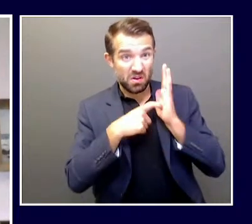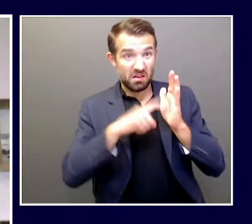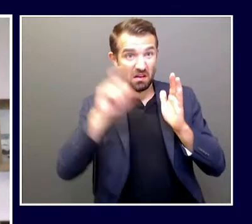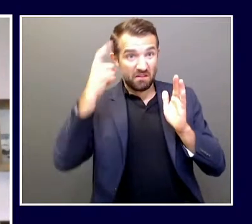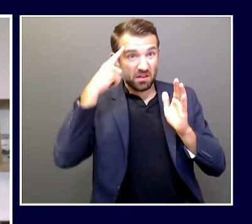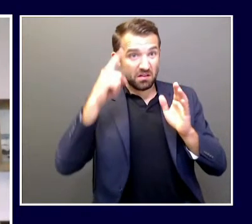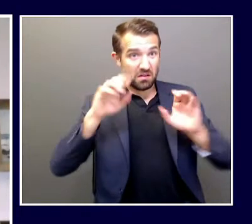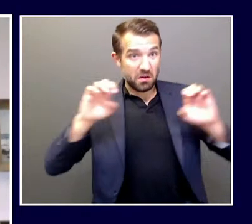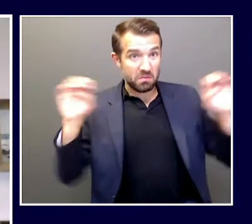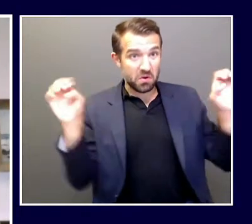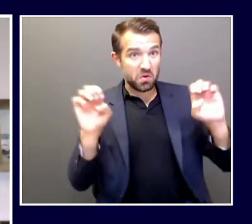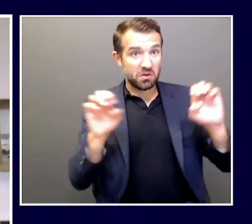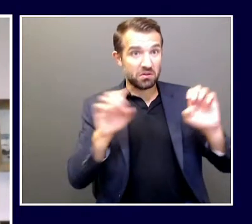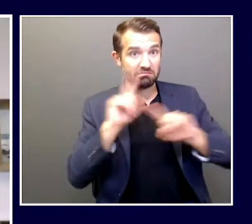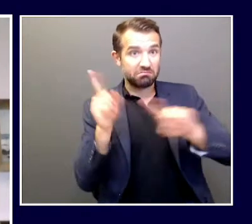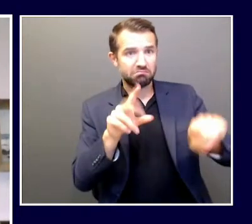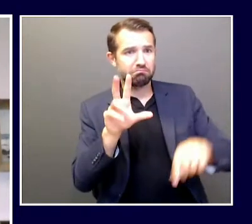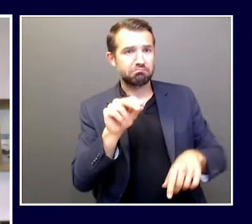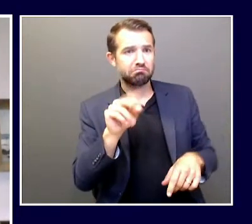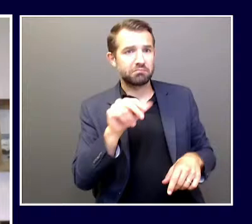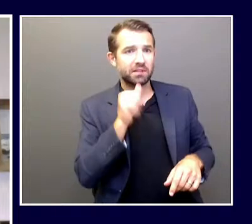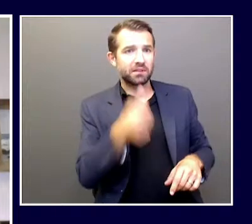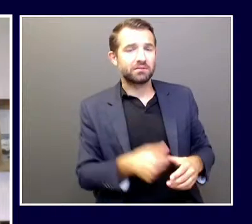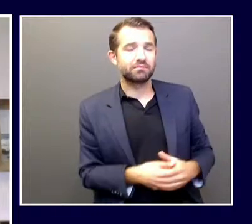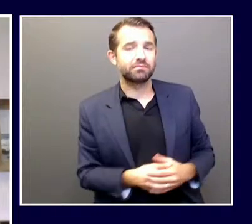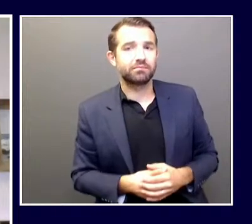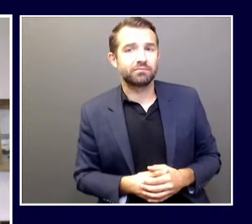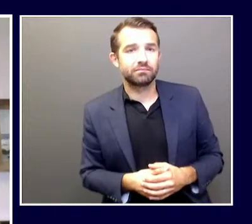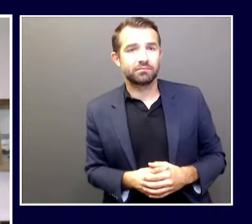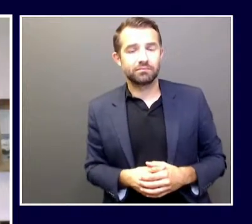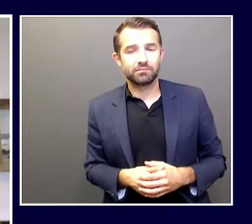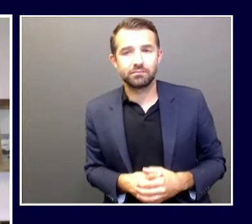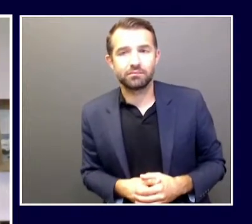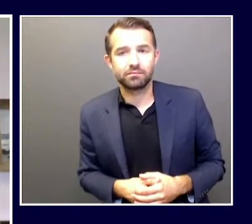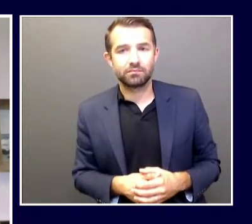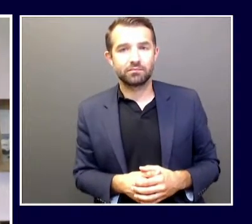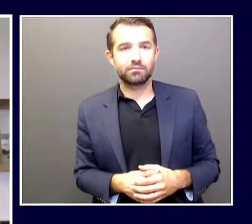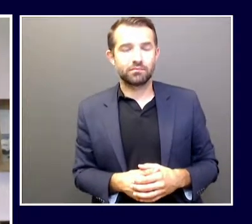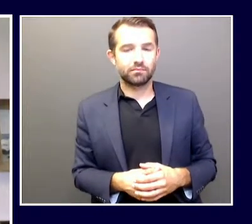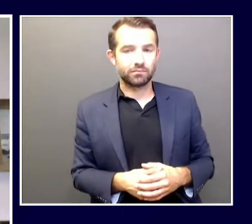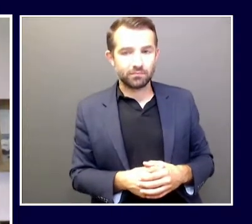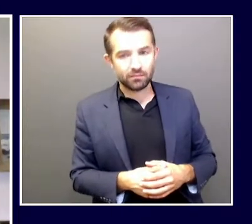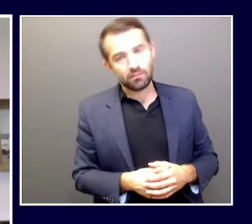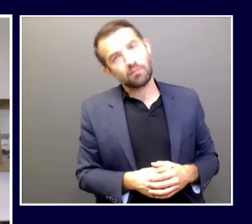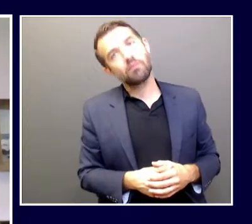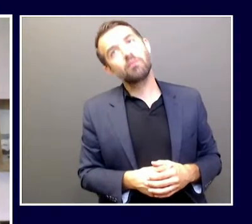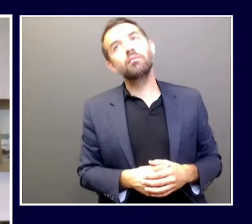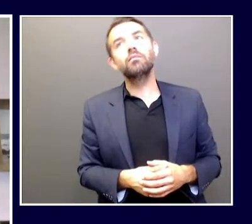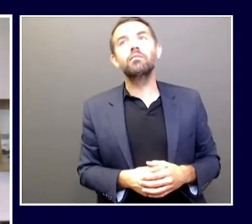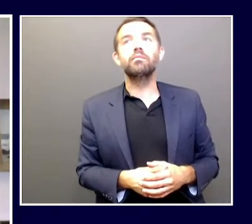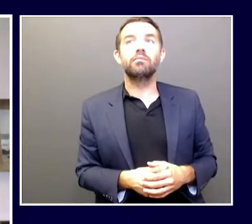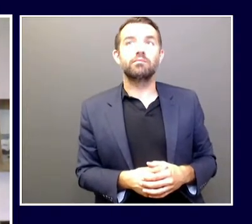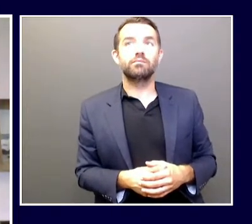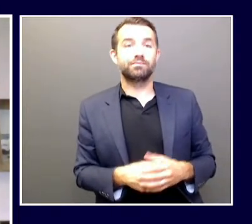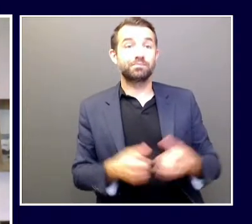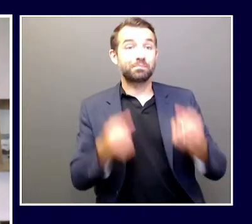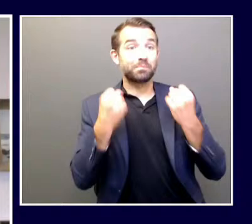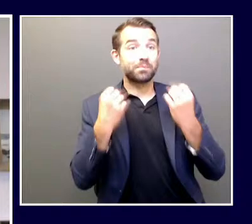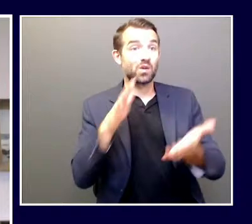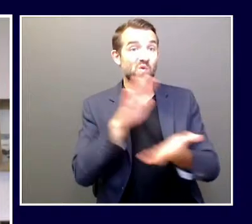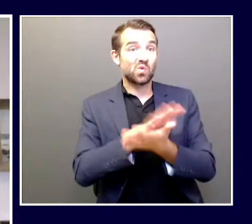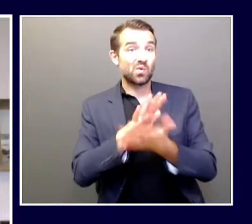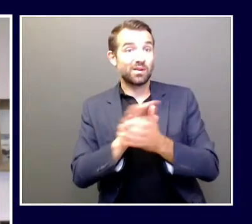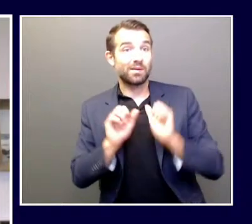now shifting over to the issue of schools, since many schools are returning next week, most that we've been able to find are